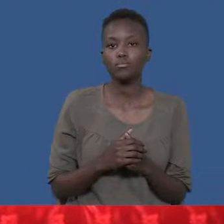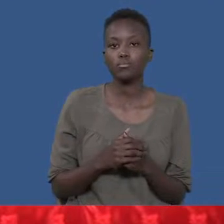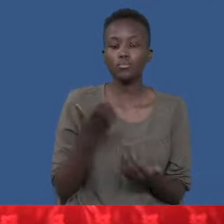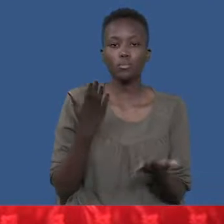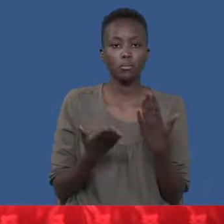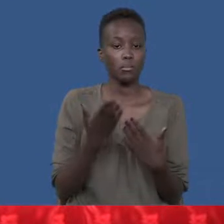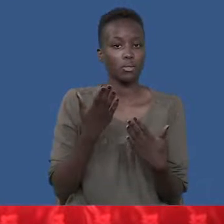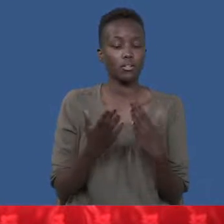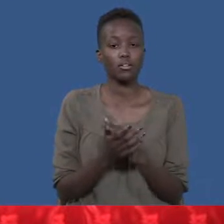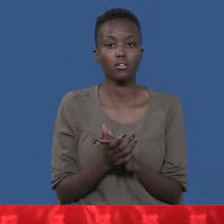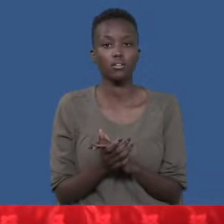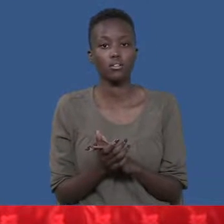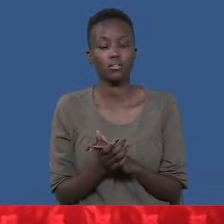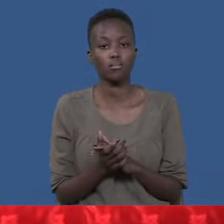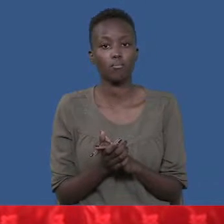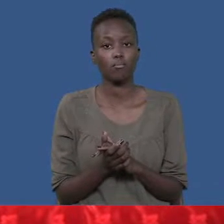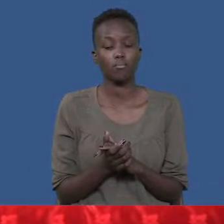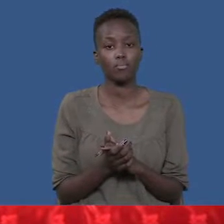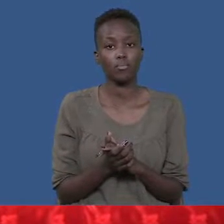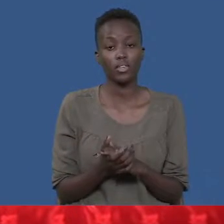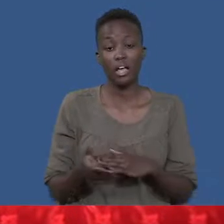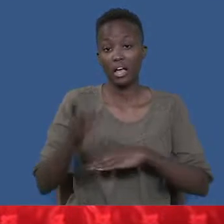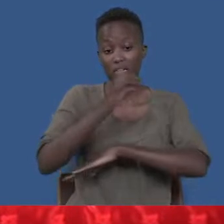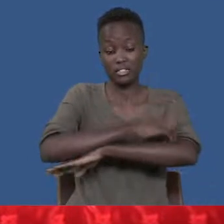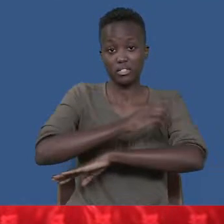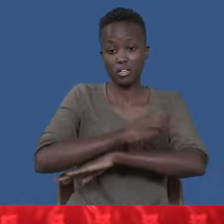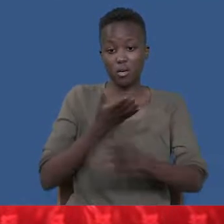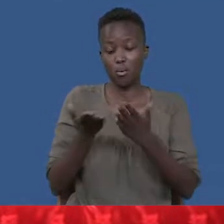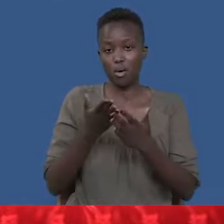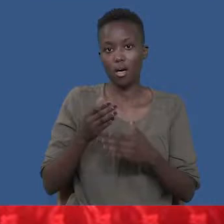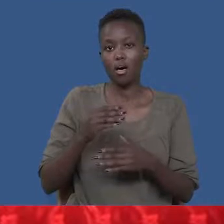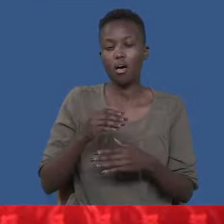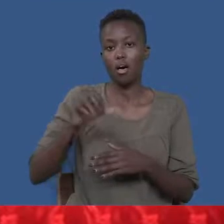that this is the day that the Sanhedrin